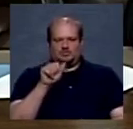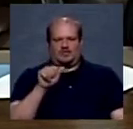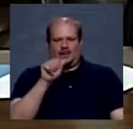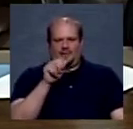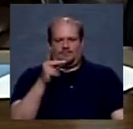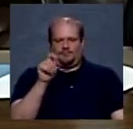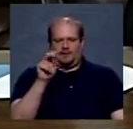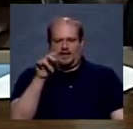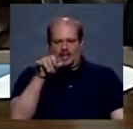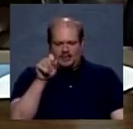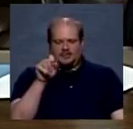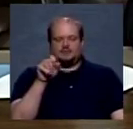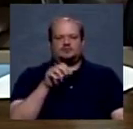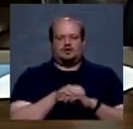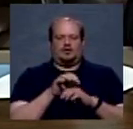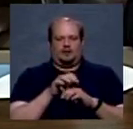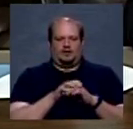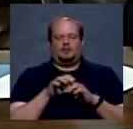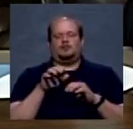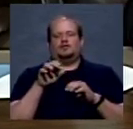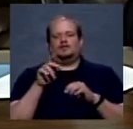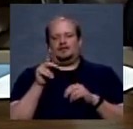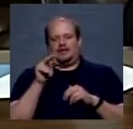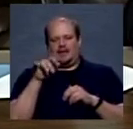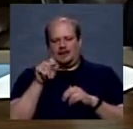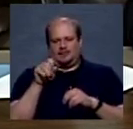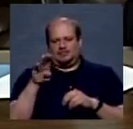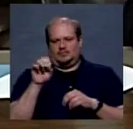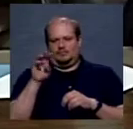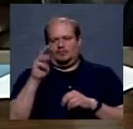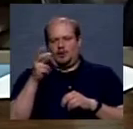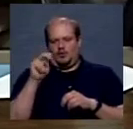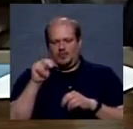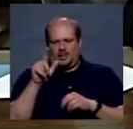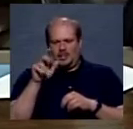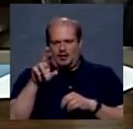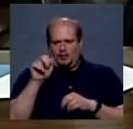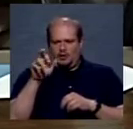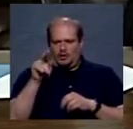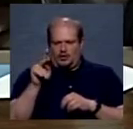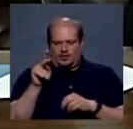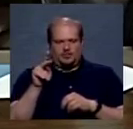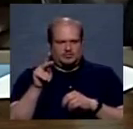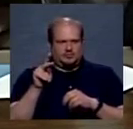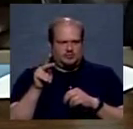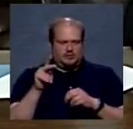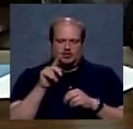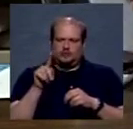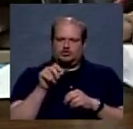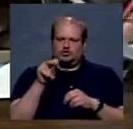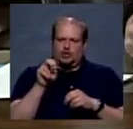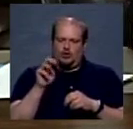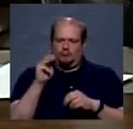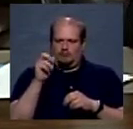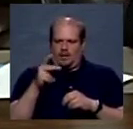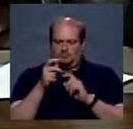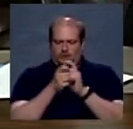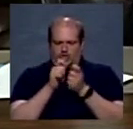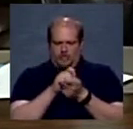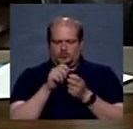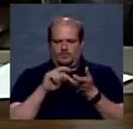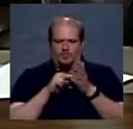PCD, located on the northwest corner of Canis Road and Bowman Road, Little Rock, Arkansas, amending the official zoning map of the city of Little Rock, Arkansas,